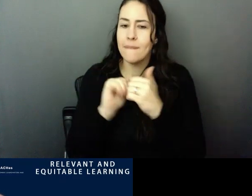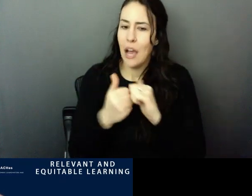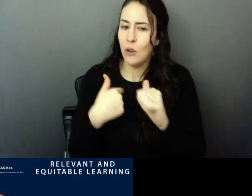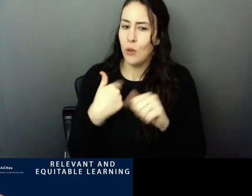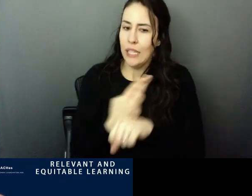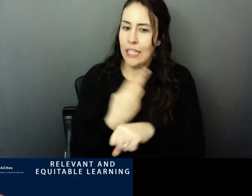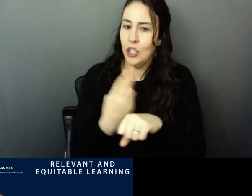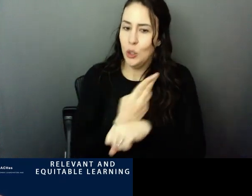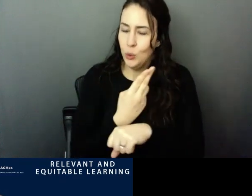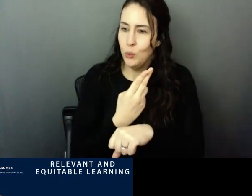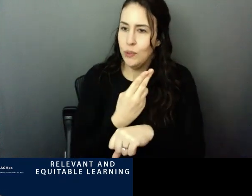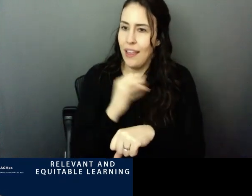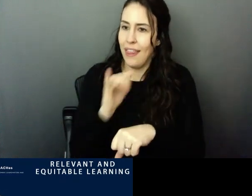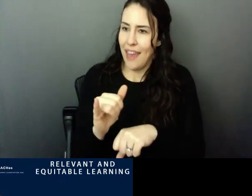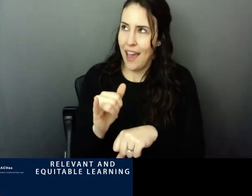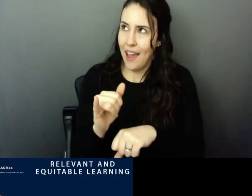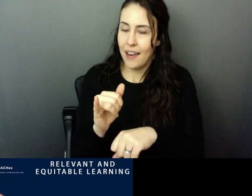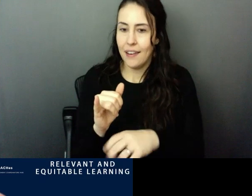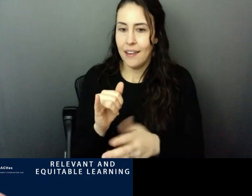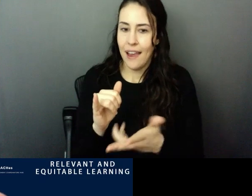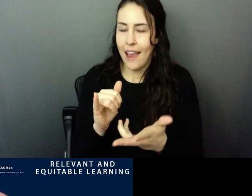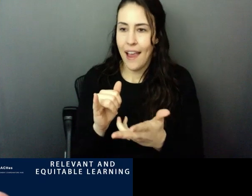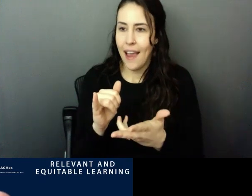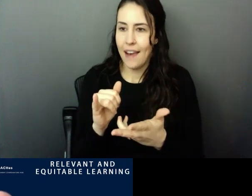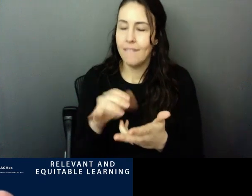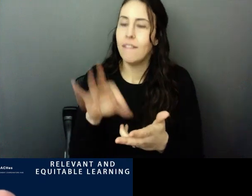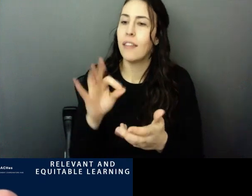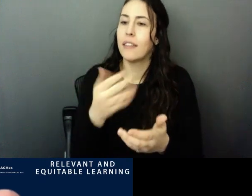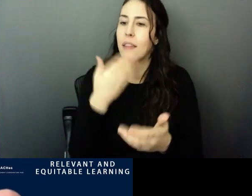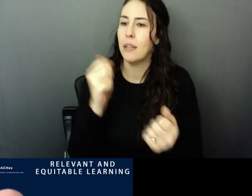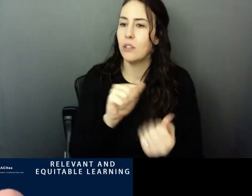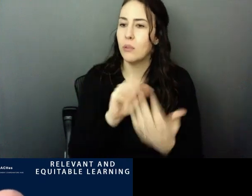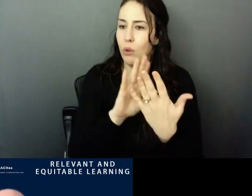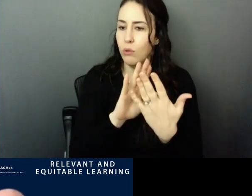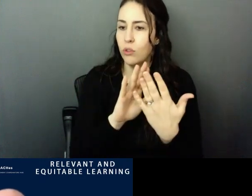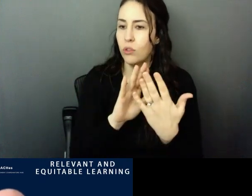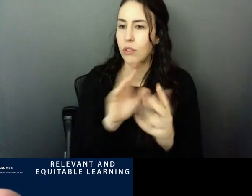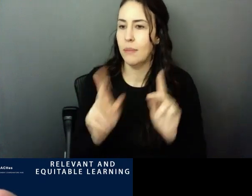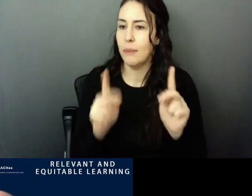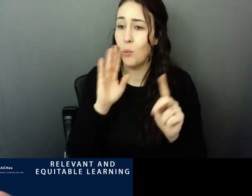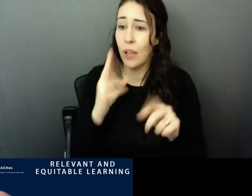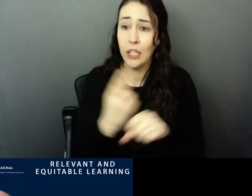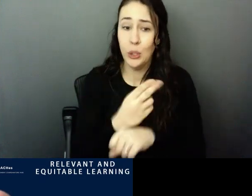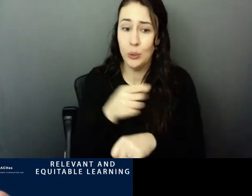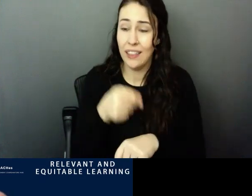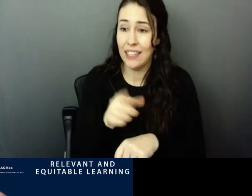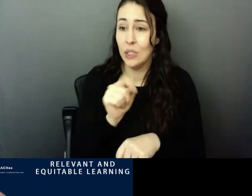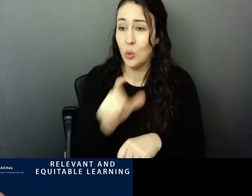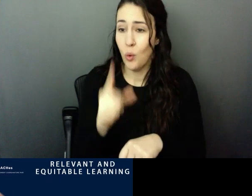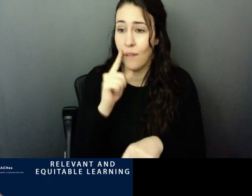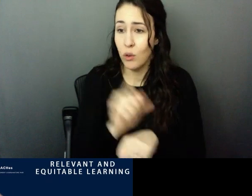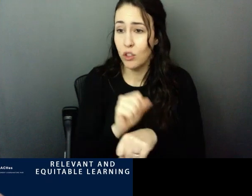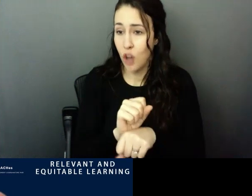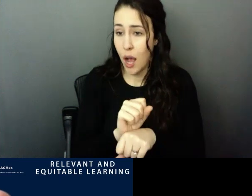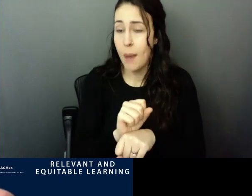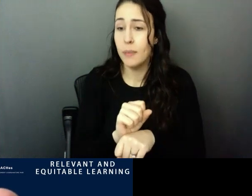get the best almost approach to that, because people are going to be using this tool in their jobs. People are going to be using this tool to create